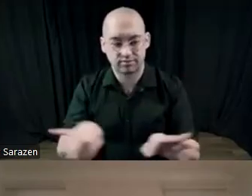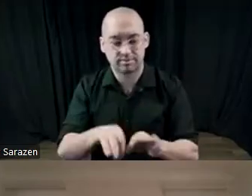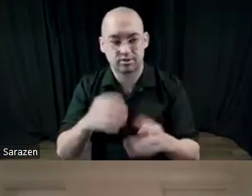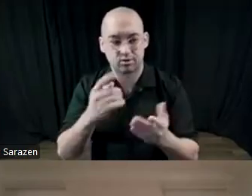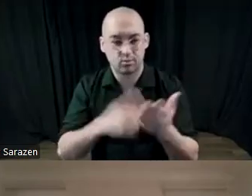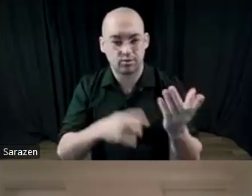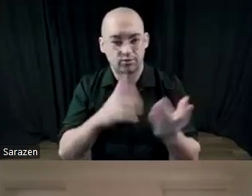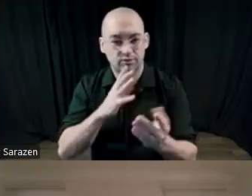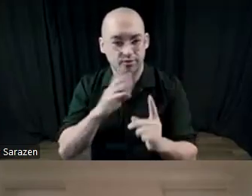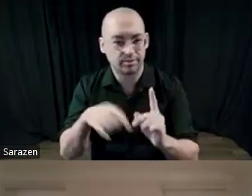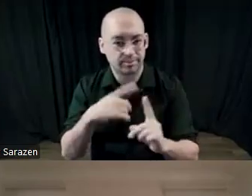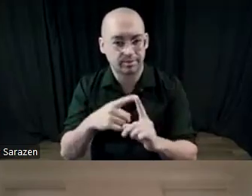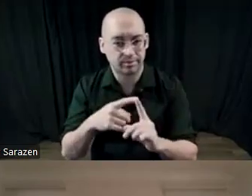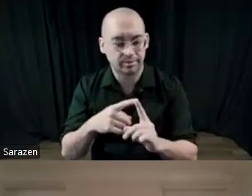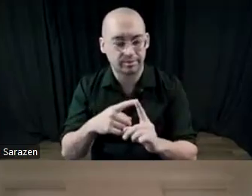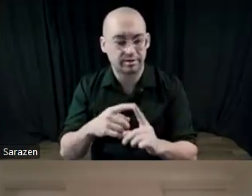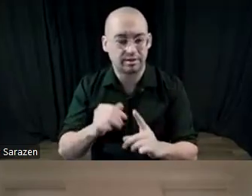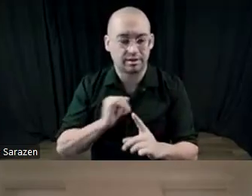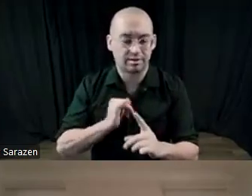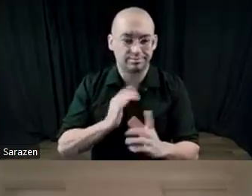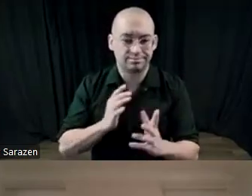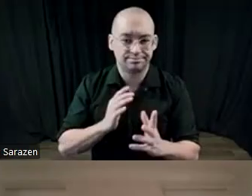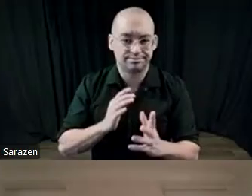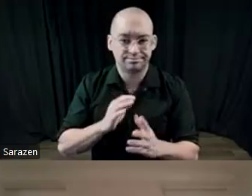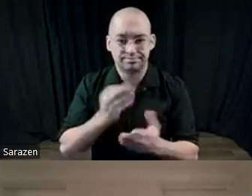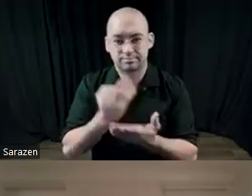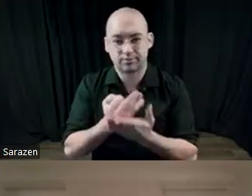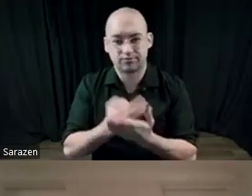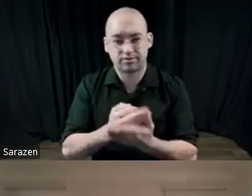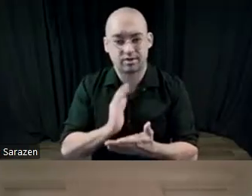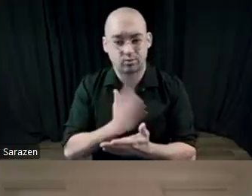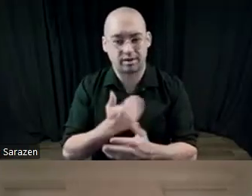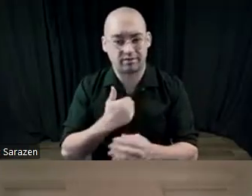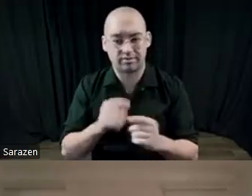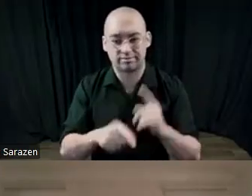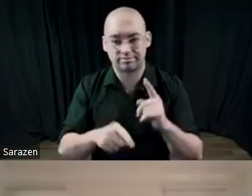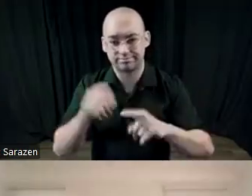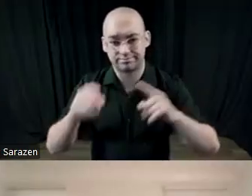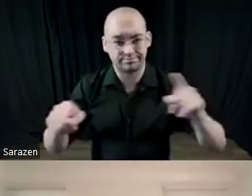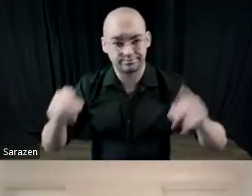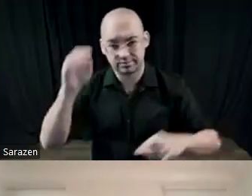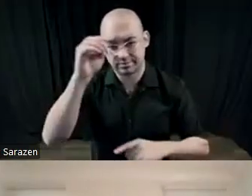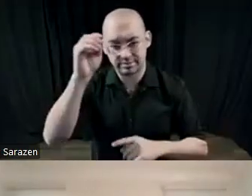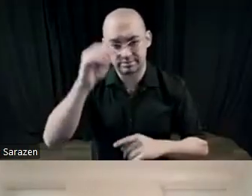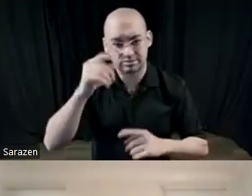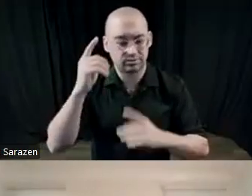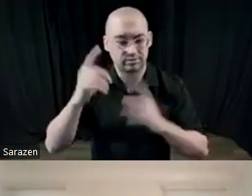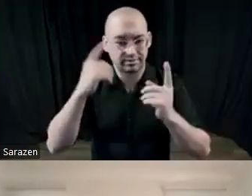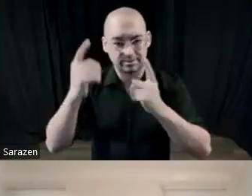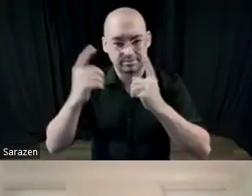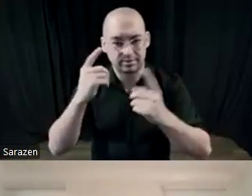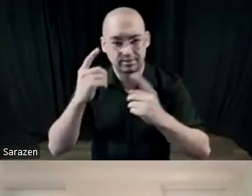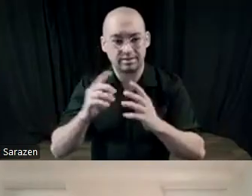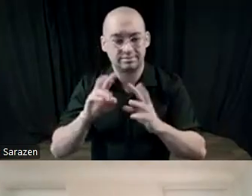And the fact that we have such diversity of opinions and we come up with topics and we kind of dig deep